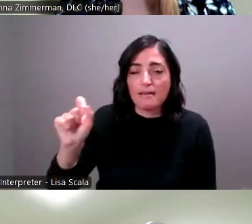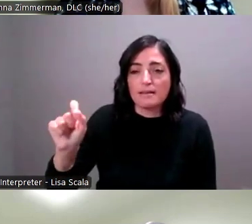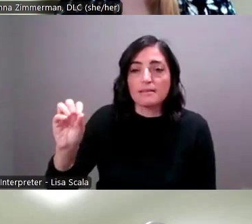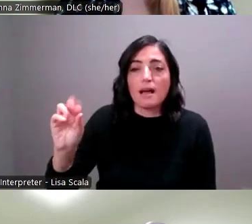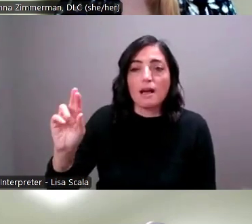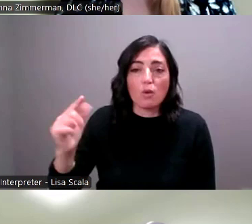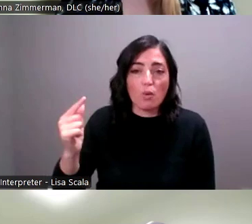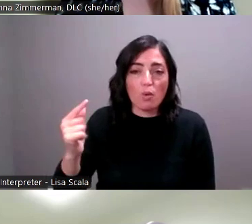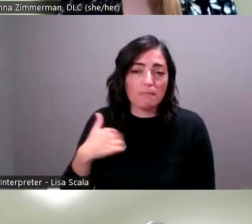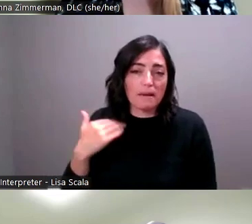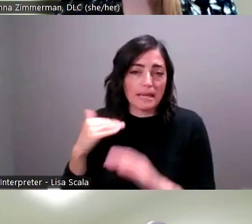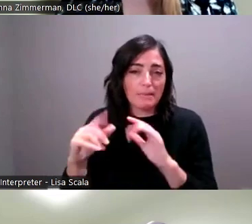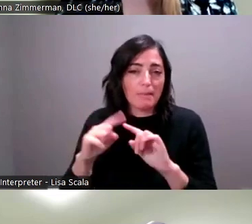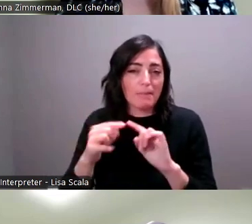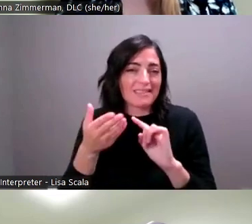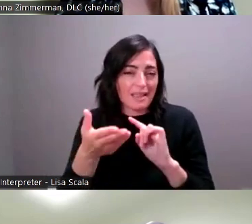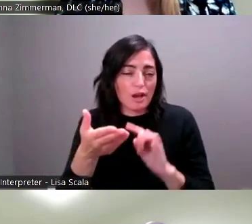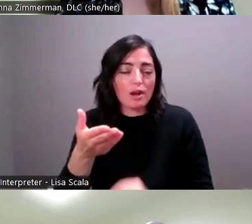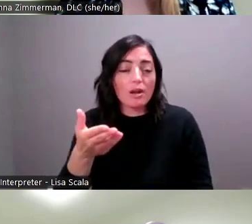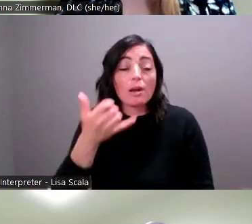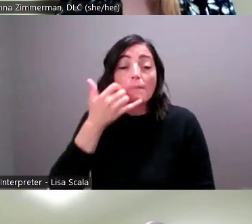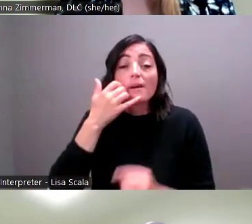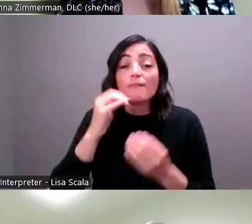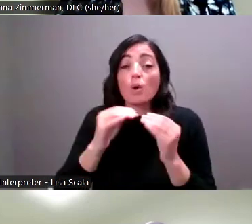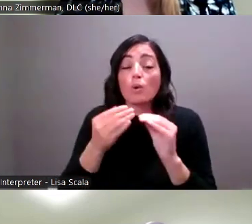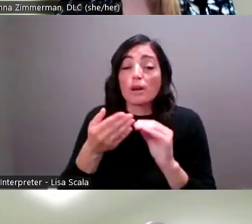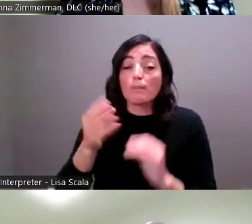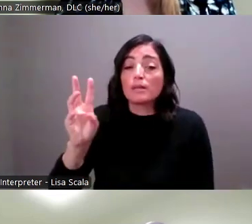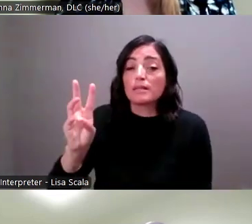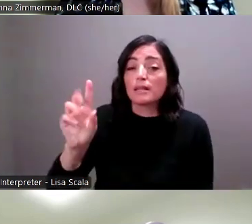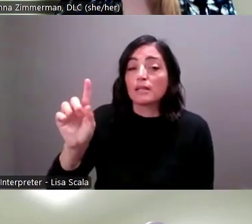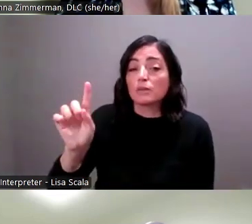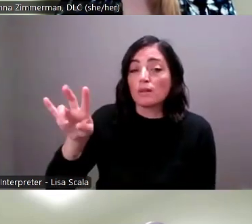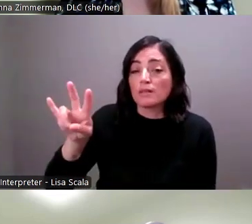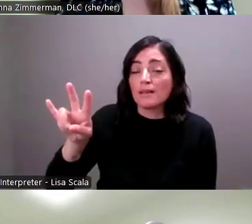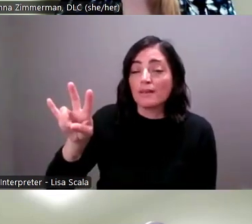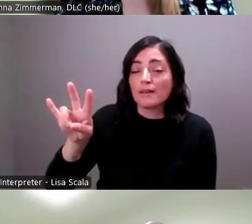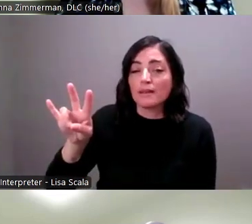bzimmerman@dlc-ma.org. And my phone number is